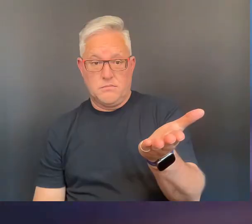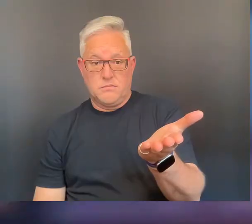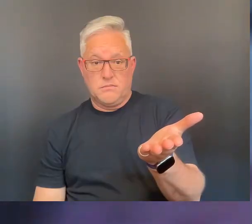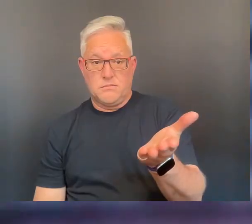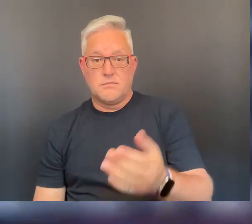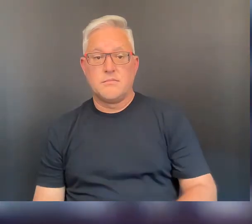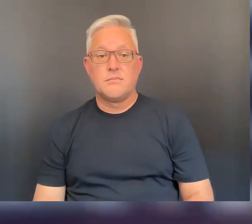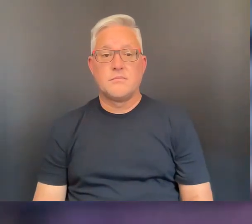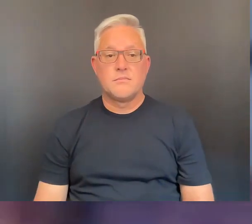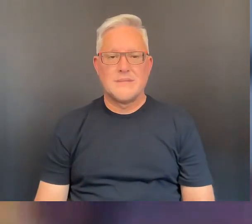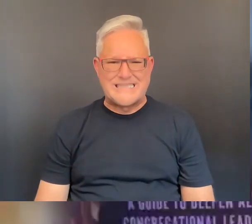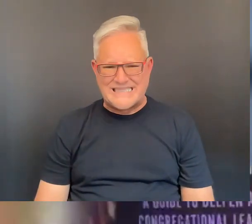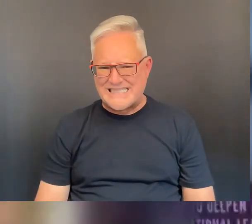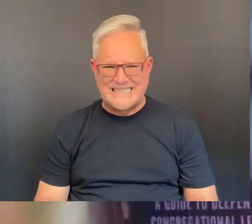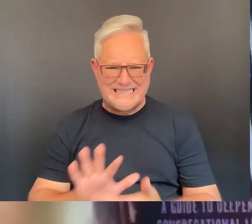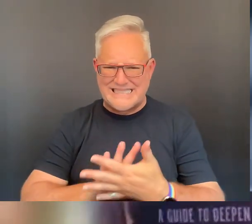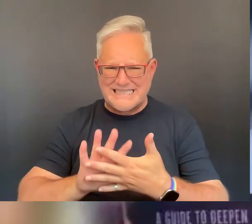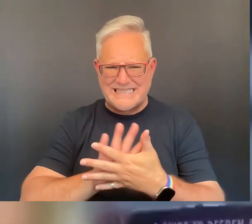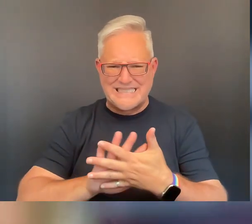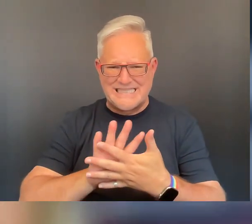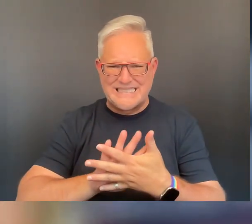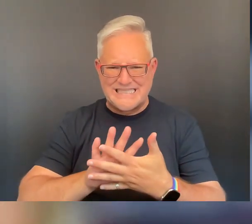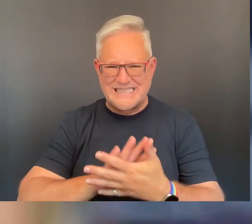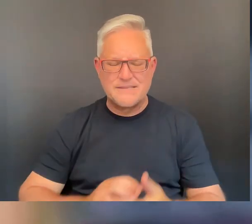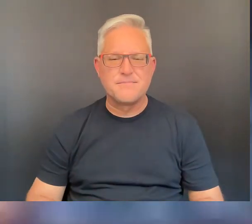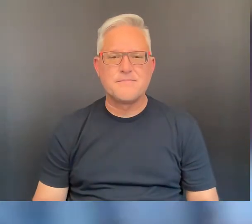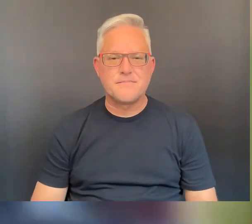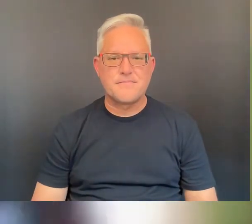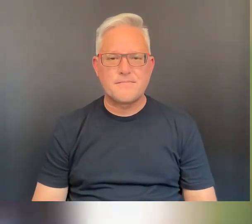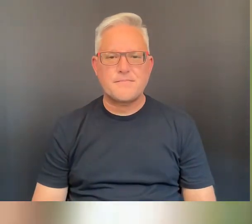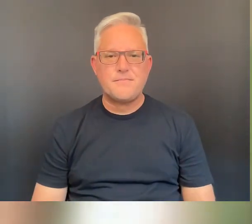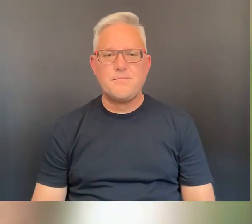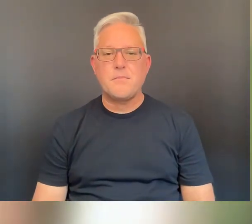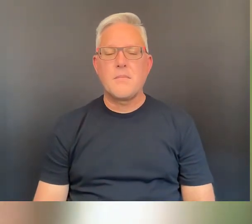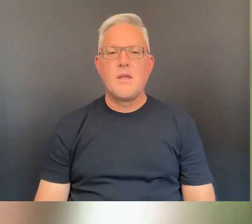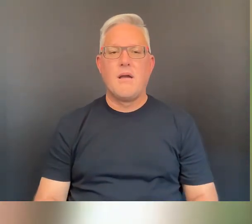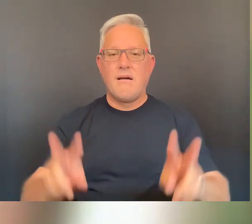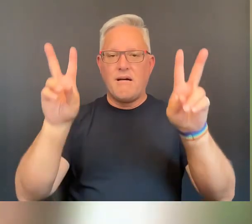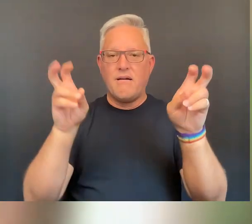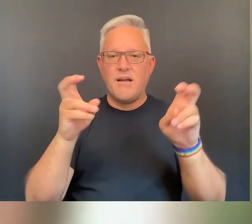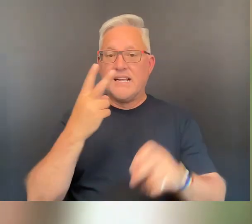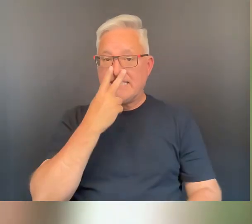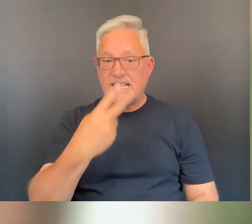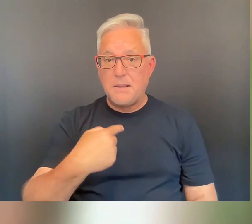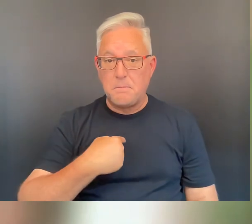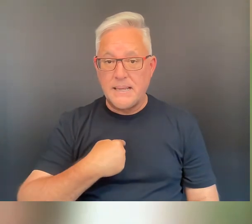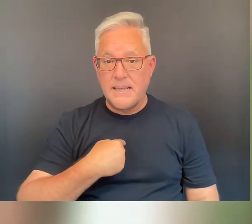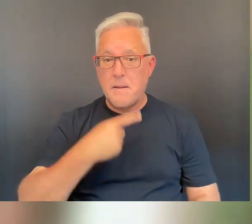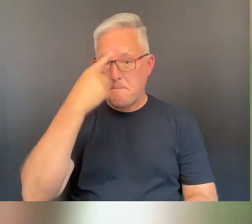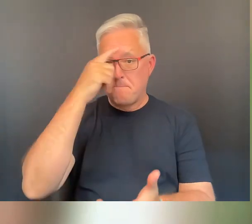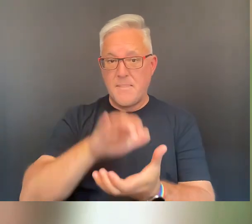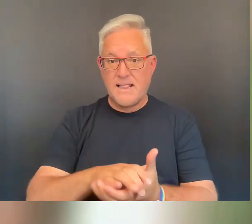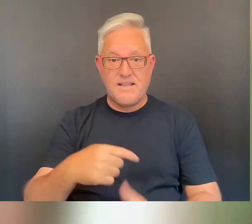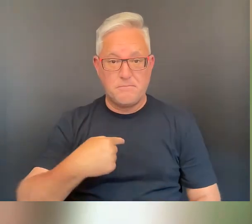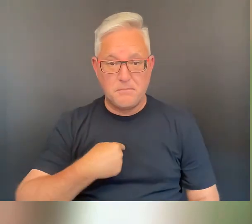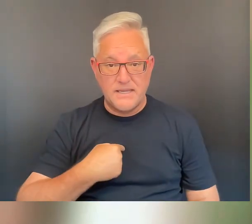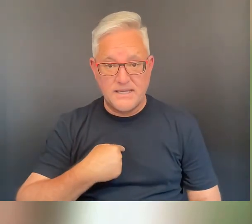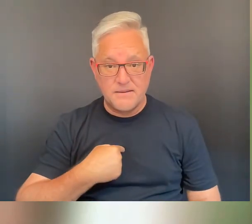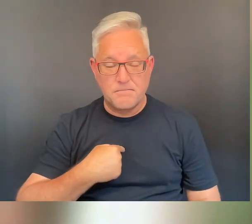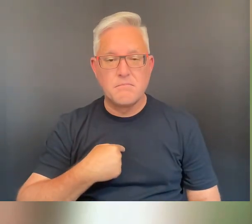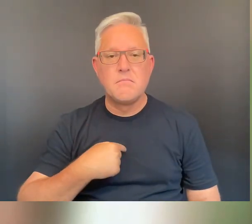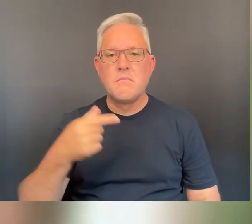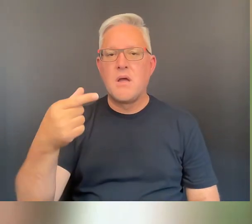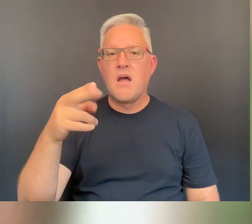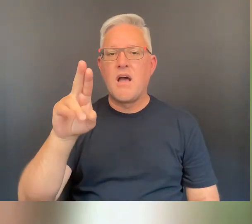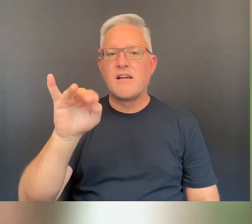do a study of this book. Oh, it's all distorted. See Me, Believe Me, a